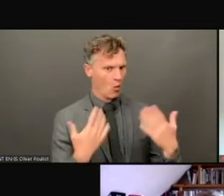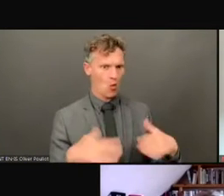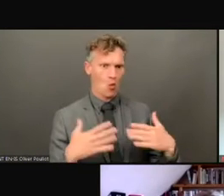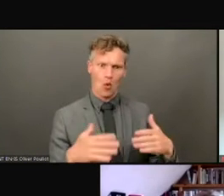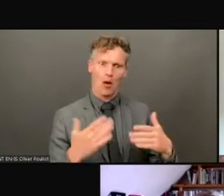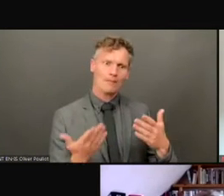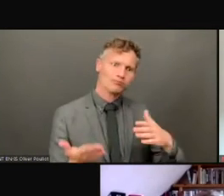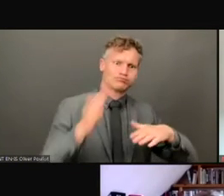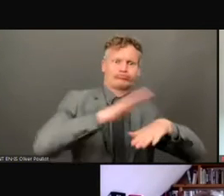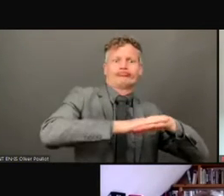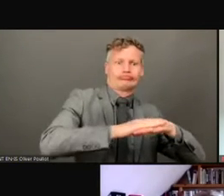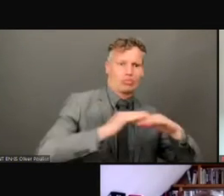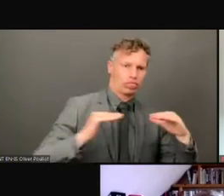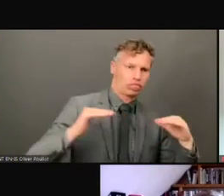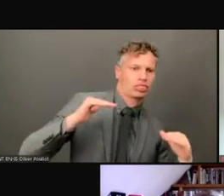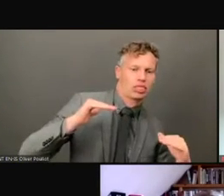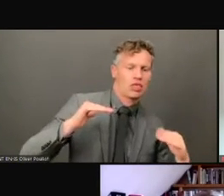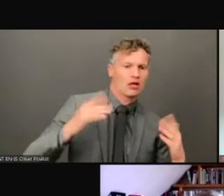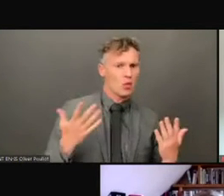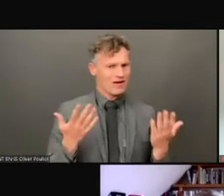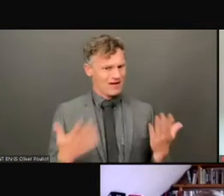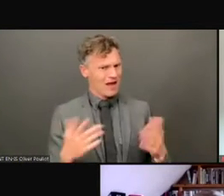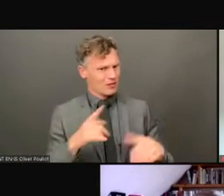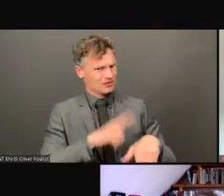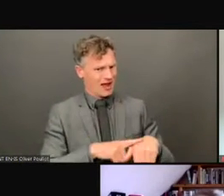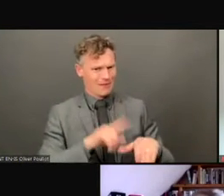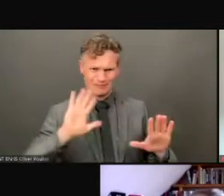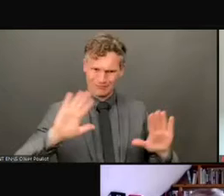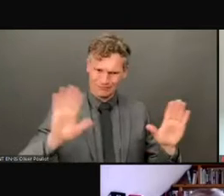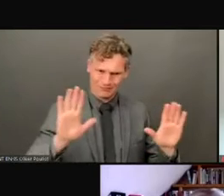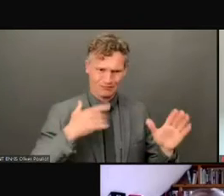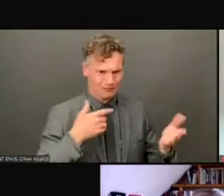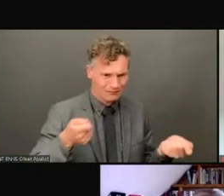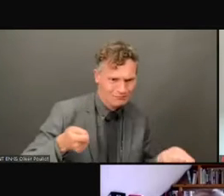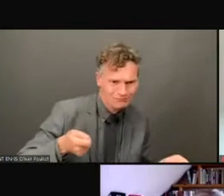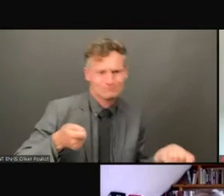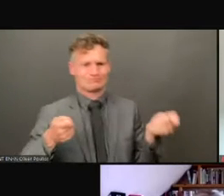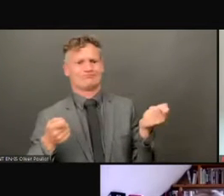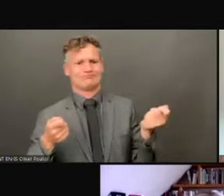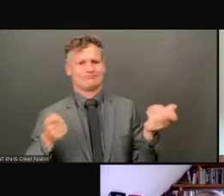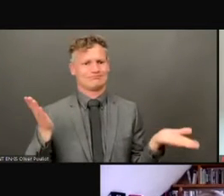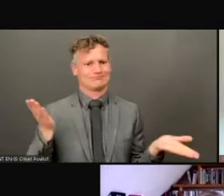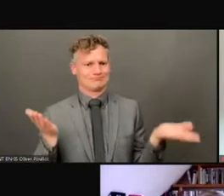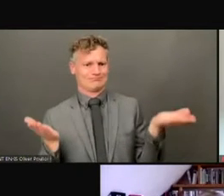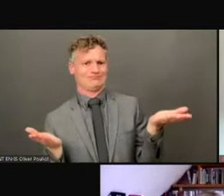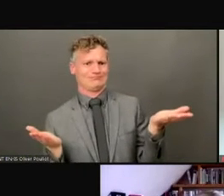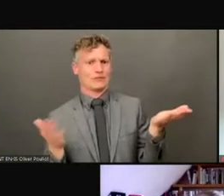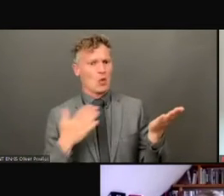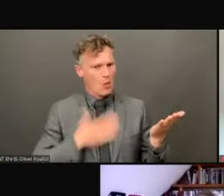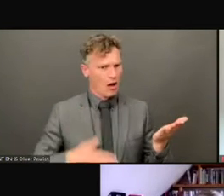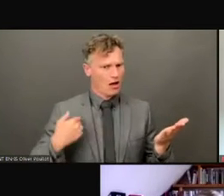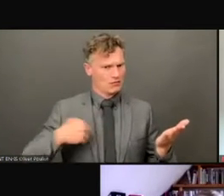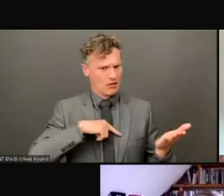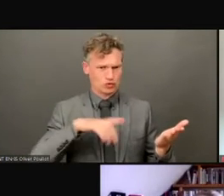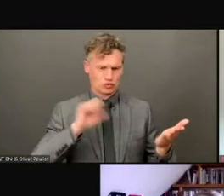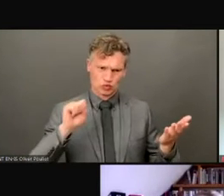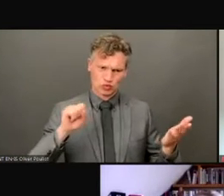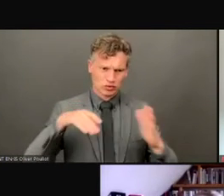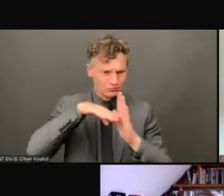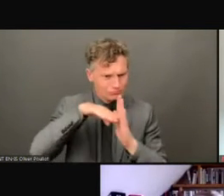address abuses to their right to access to justice and discuss how we can build back better. I'm looking forward